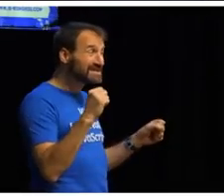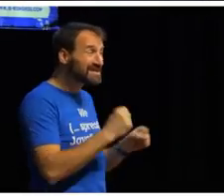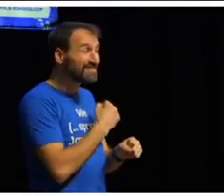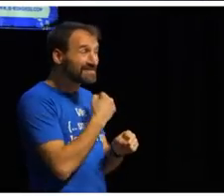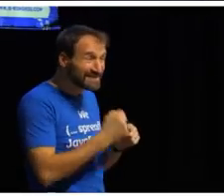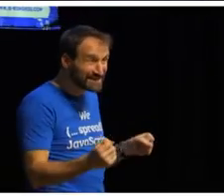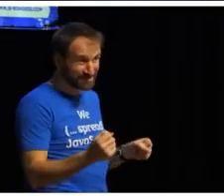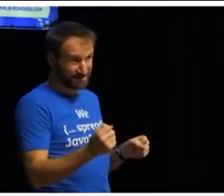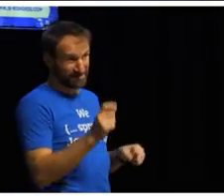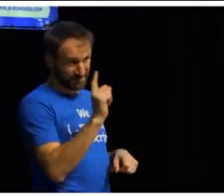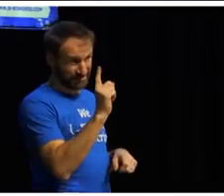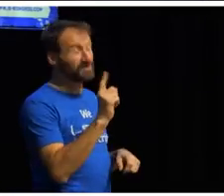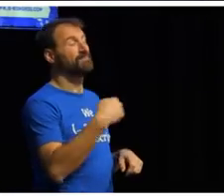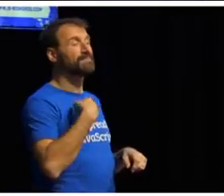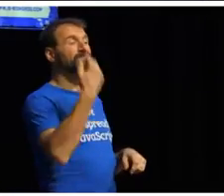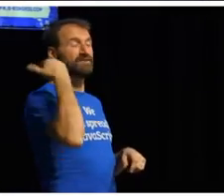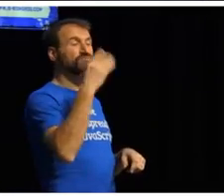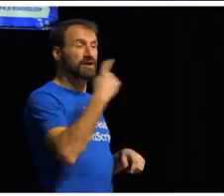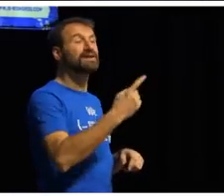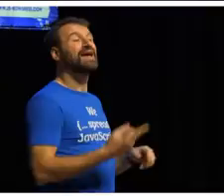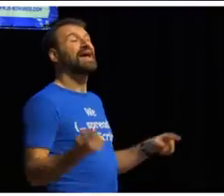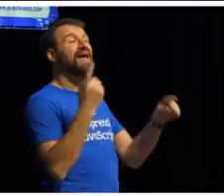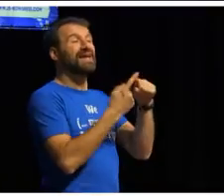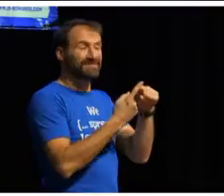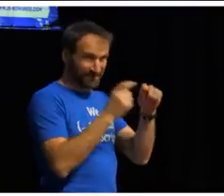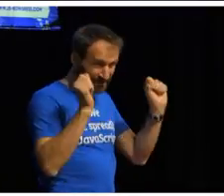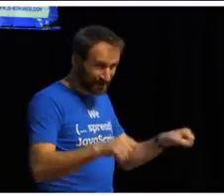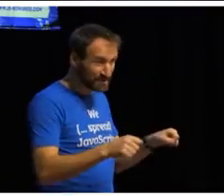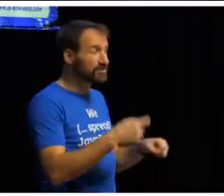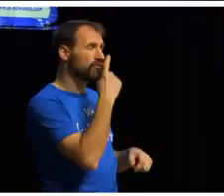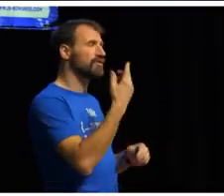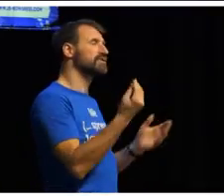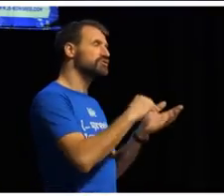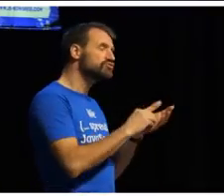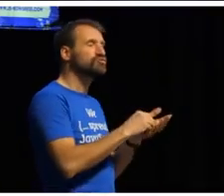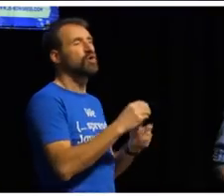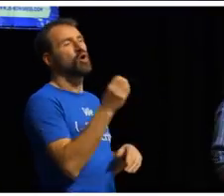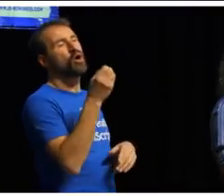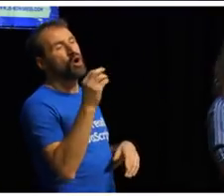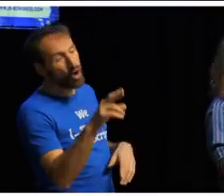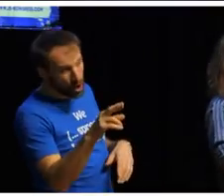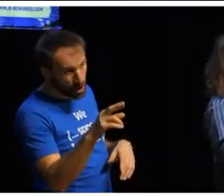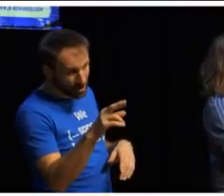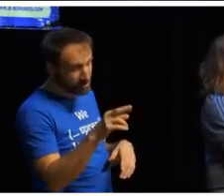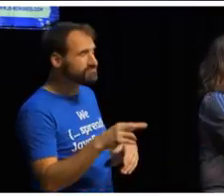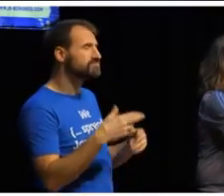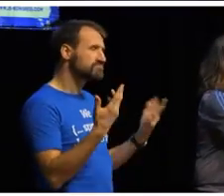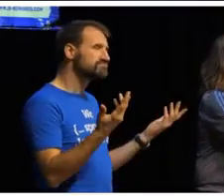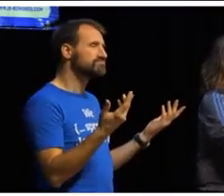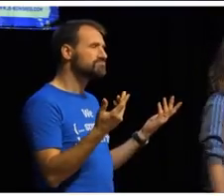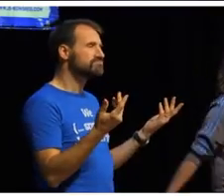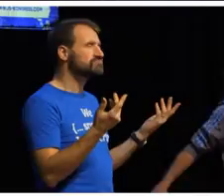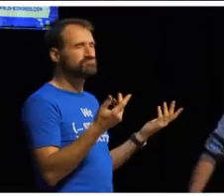you it can do AND. And if you represent OR like AND, it can actually